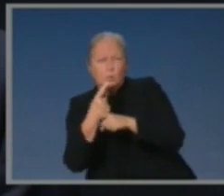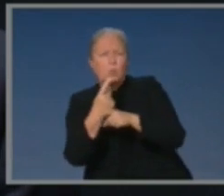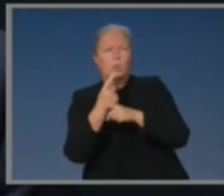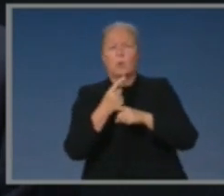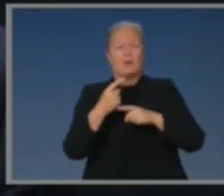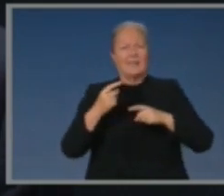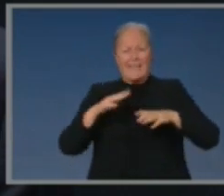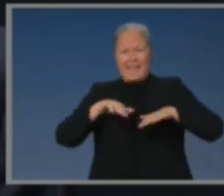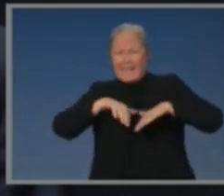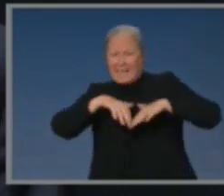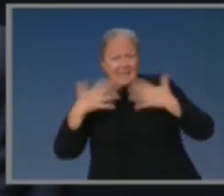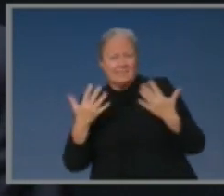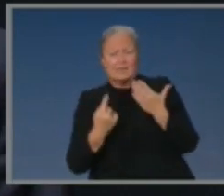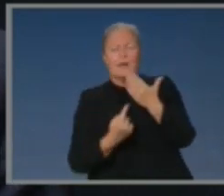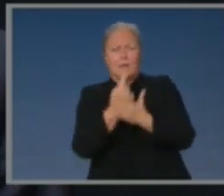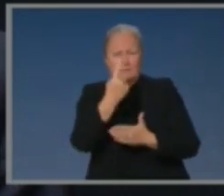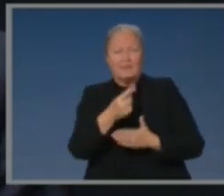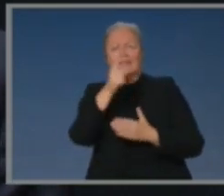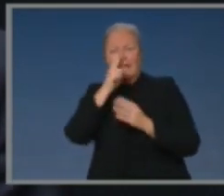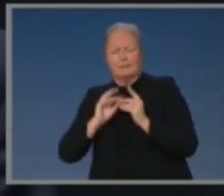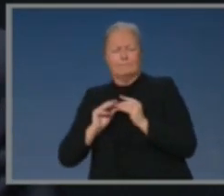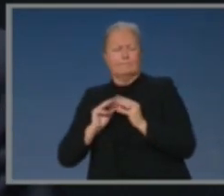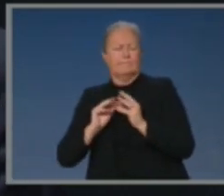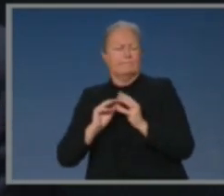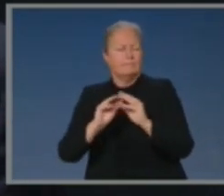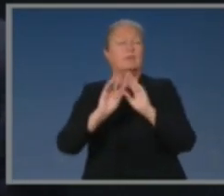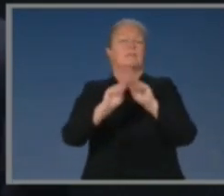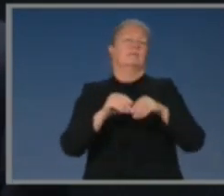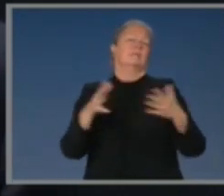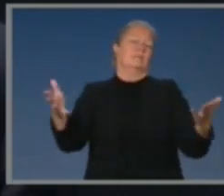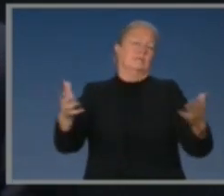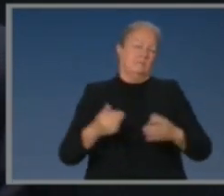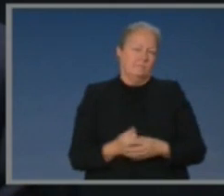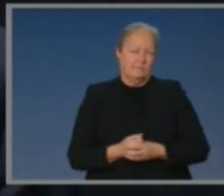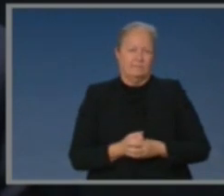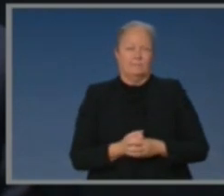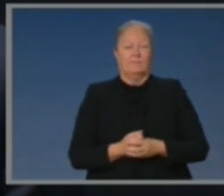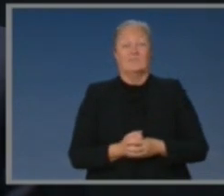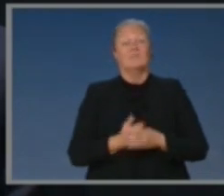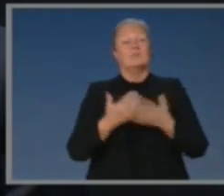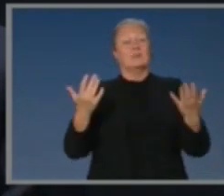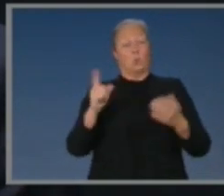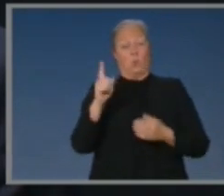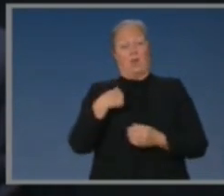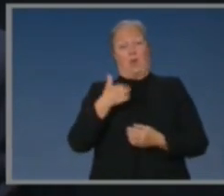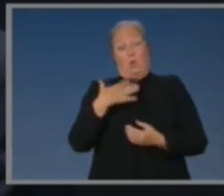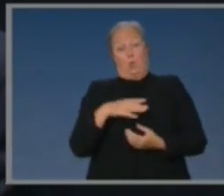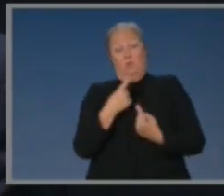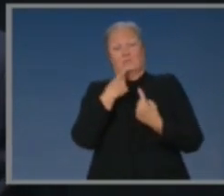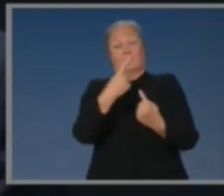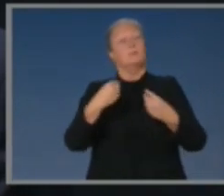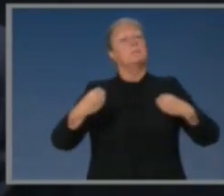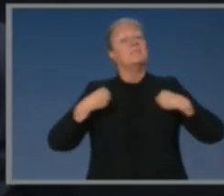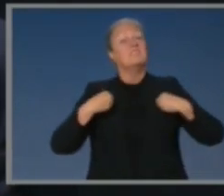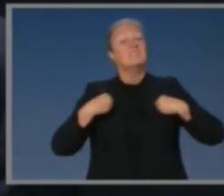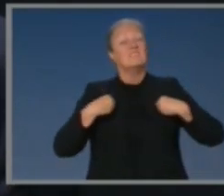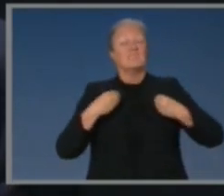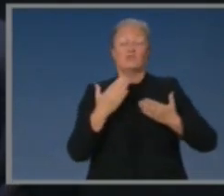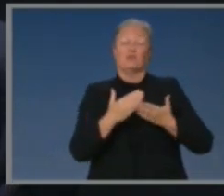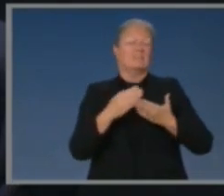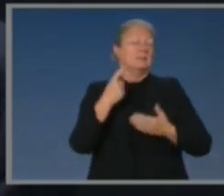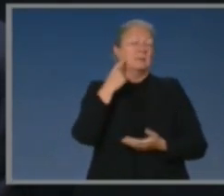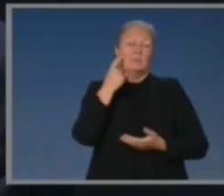have arisen because of issues in the workplace. So my message to business is very, very simple.